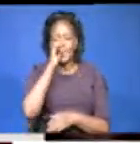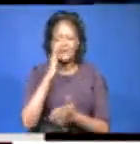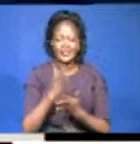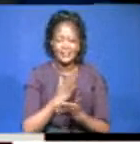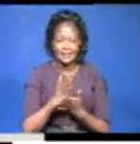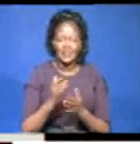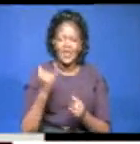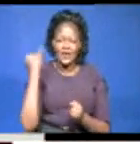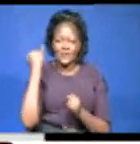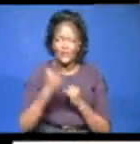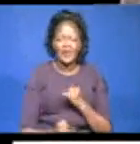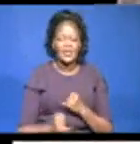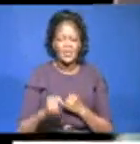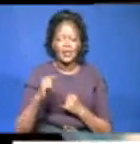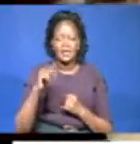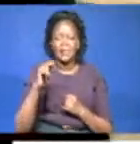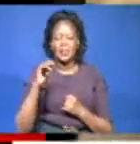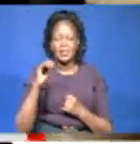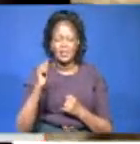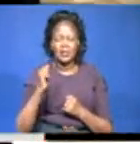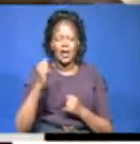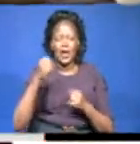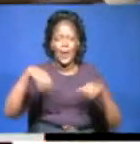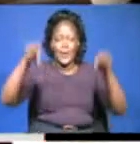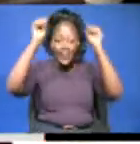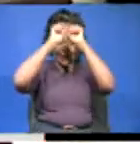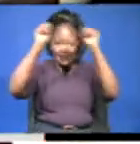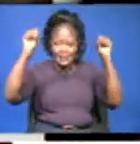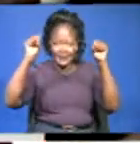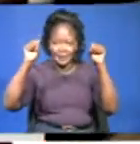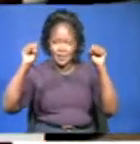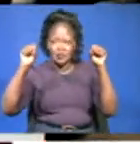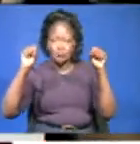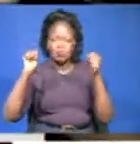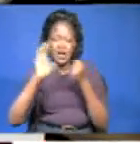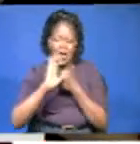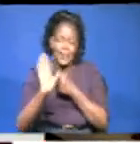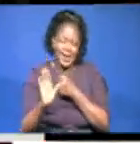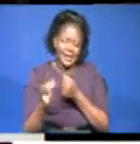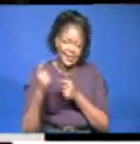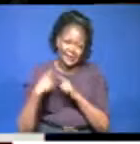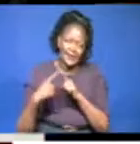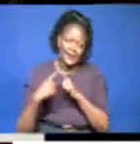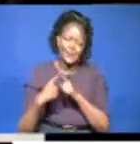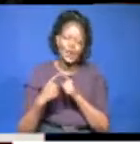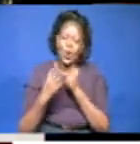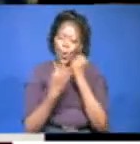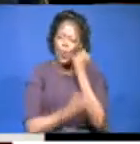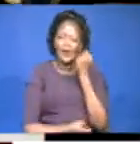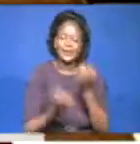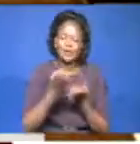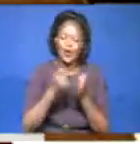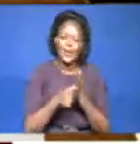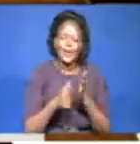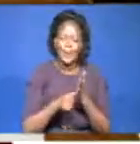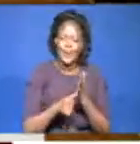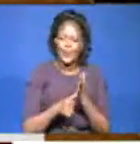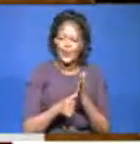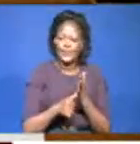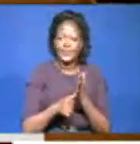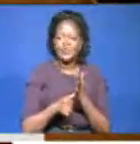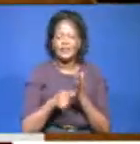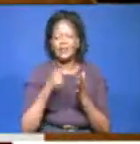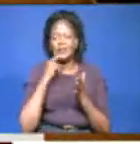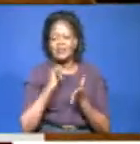Finally, Ghanaian President Nana Akufo-Addo says his country is experiencing its worst economic crisis. The Ghana cedi